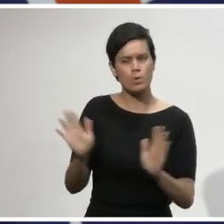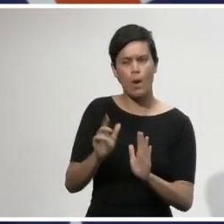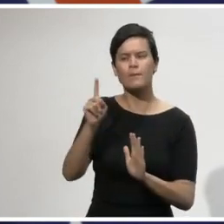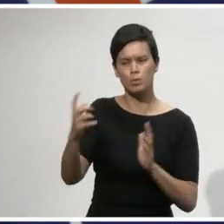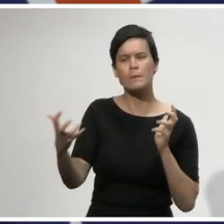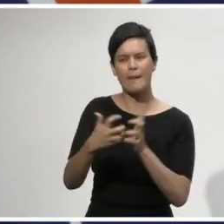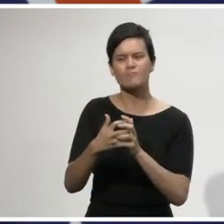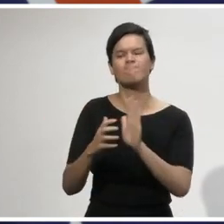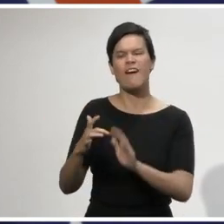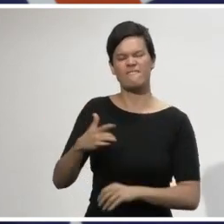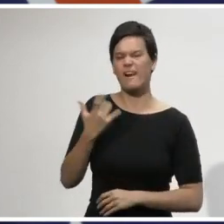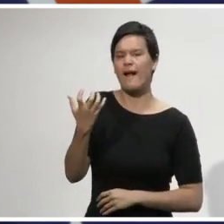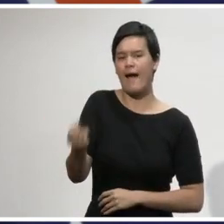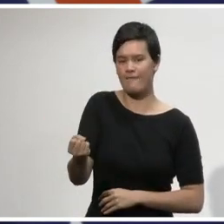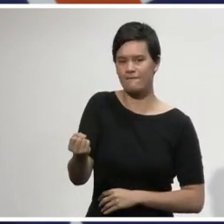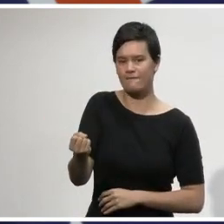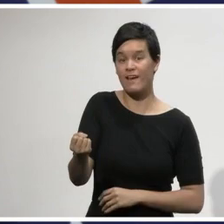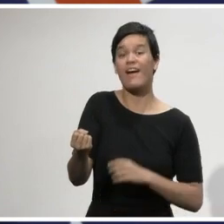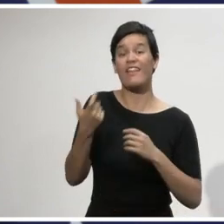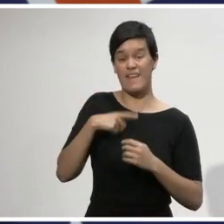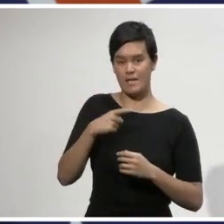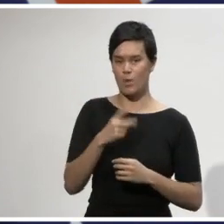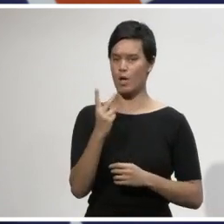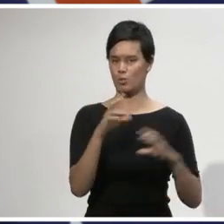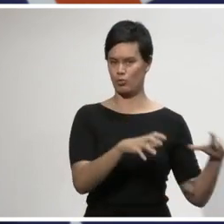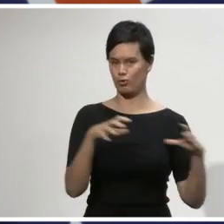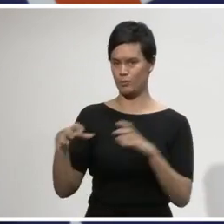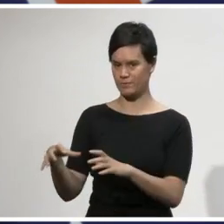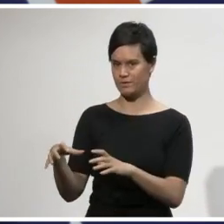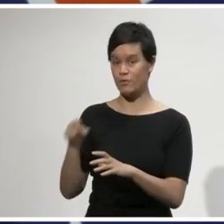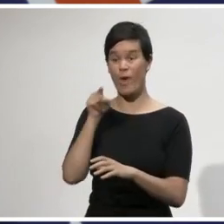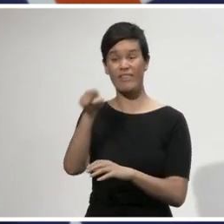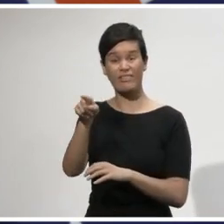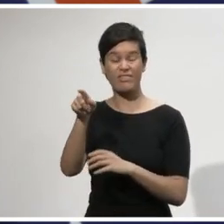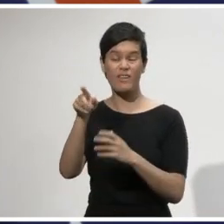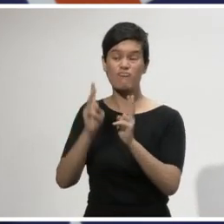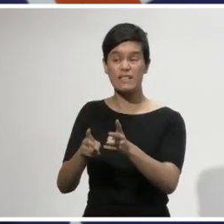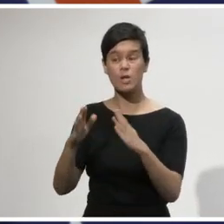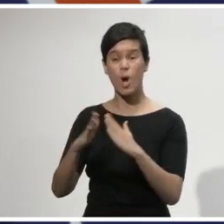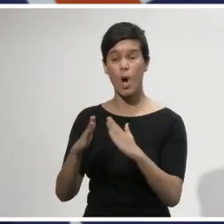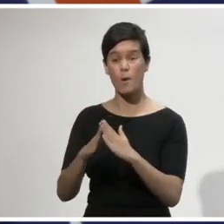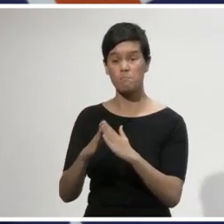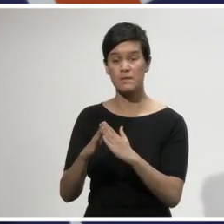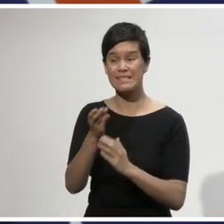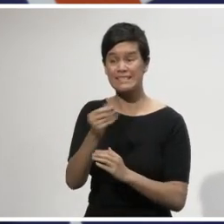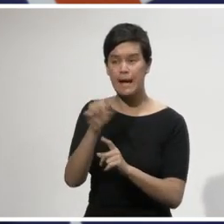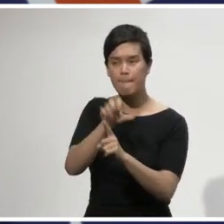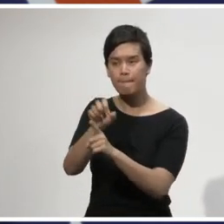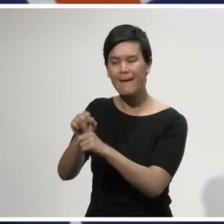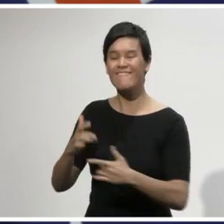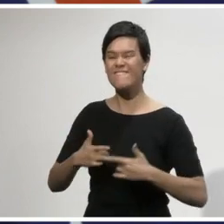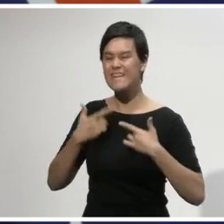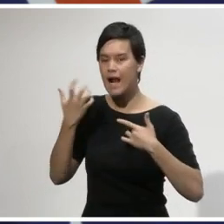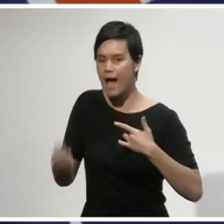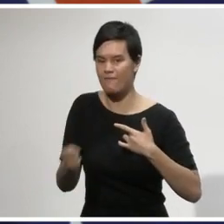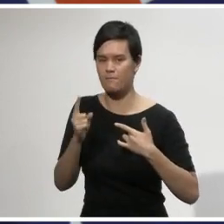confirmed and the probable does not necessarily mean that they've all been tested. There has been a dip